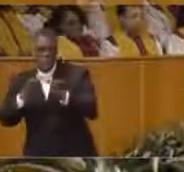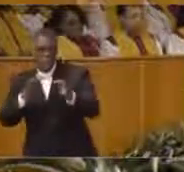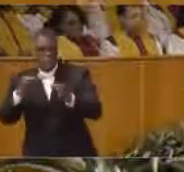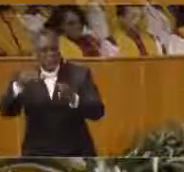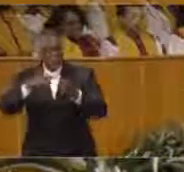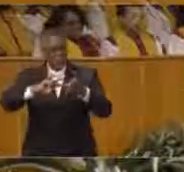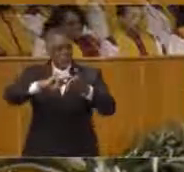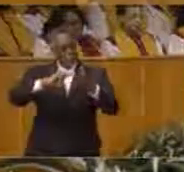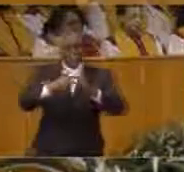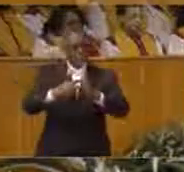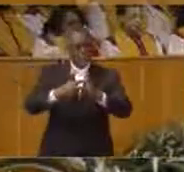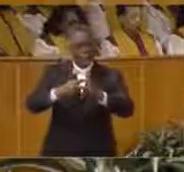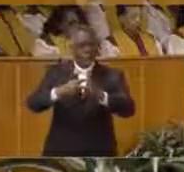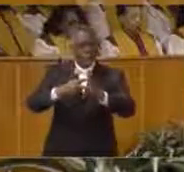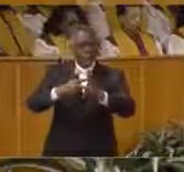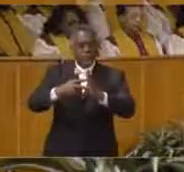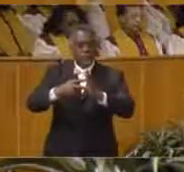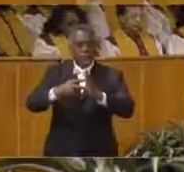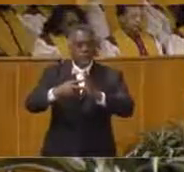really meant.